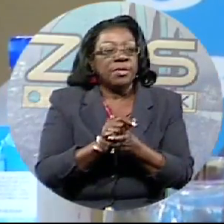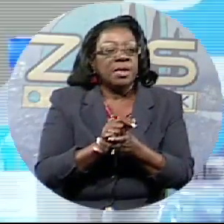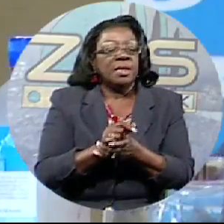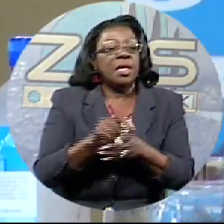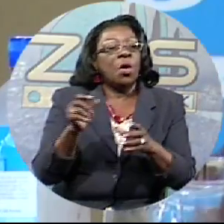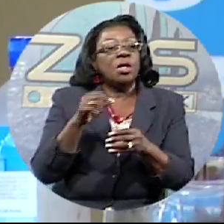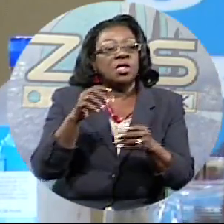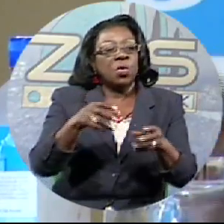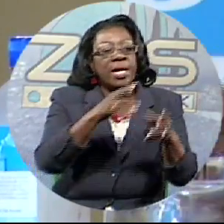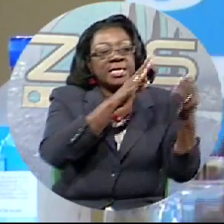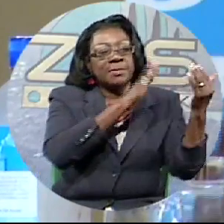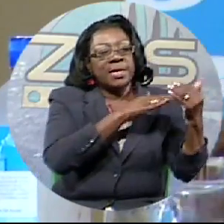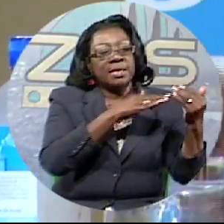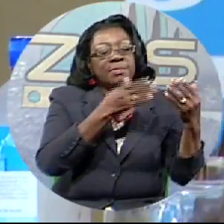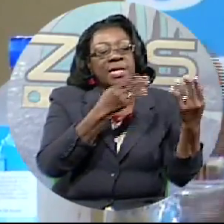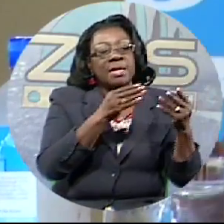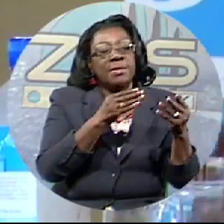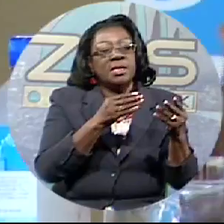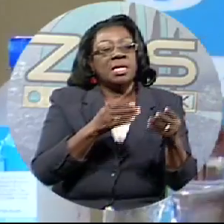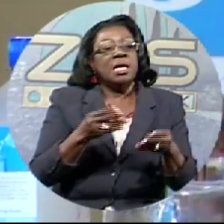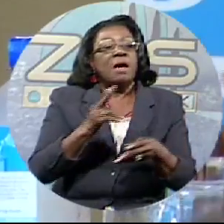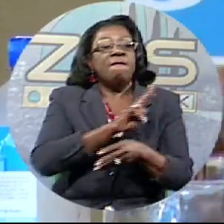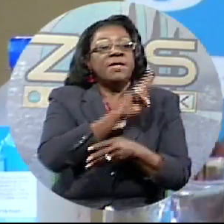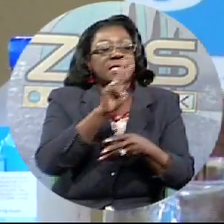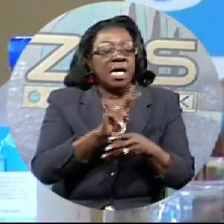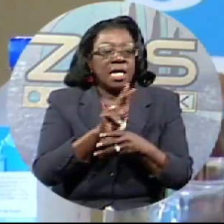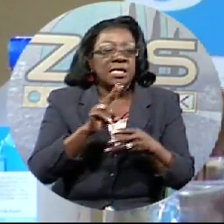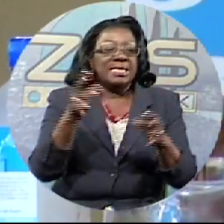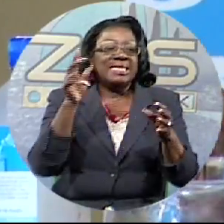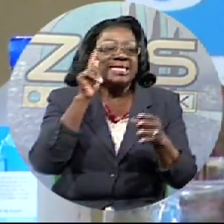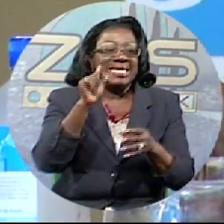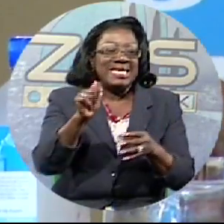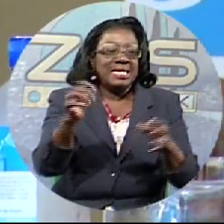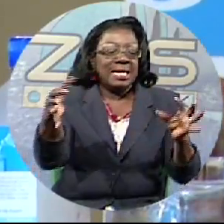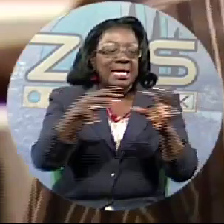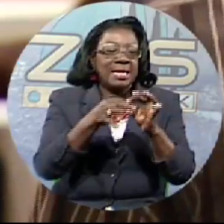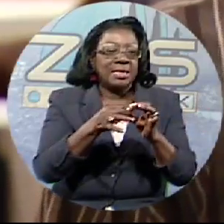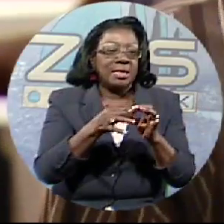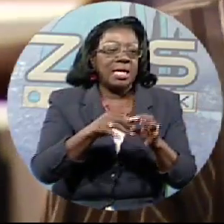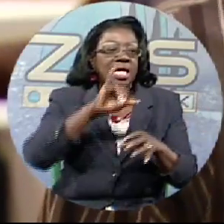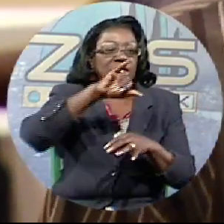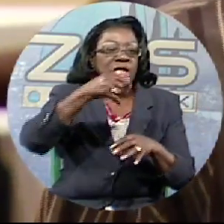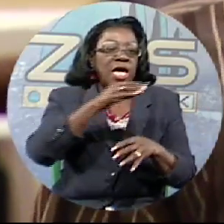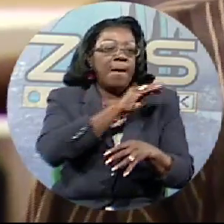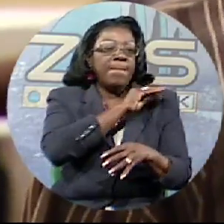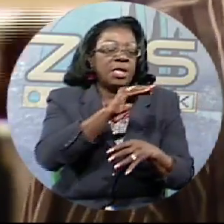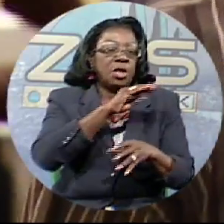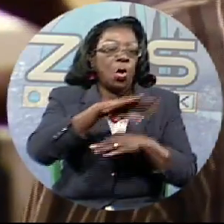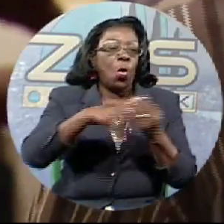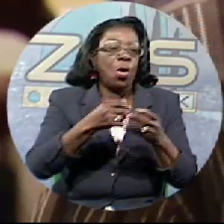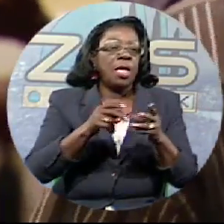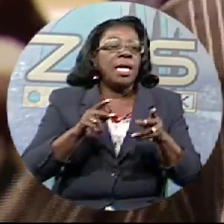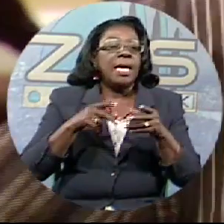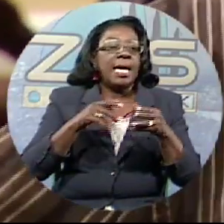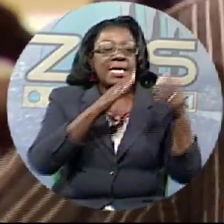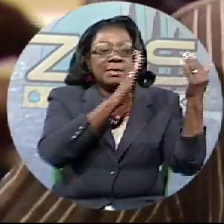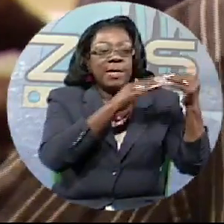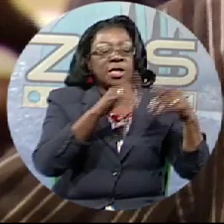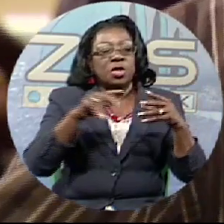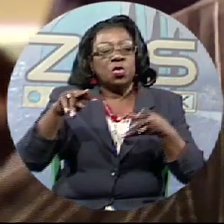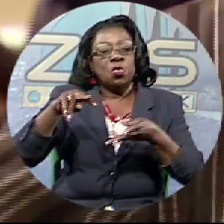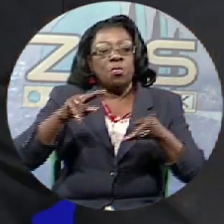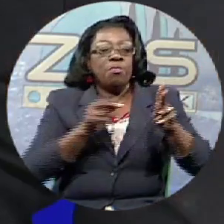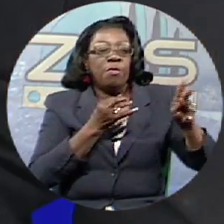at Bahamas Junk New Carnival include Visage, T-Connection, and Jay Mitchell. Cleopatra Murphy, ZNS